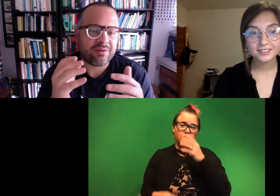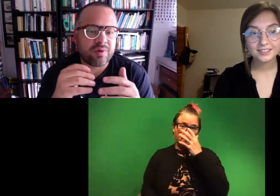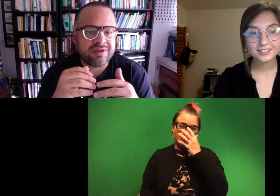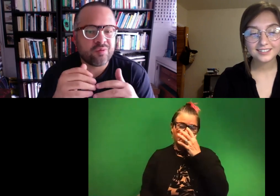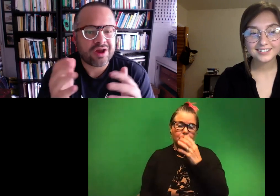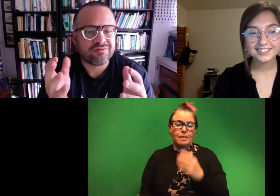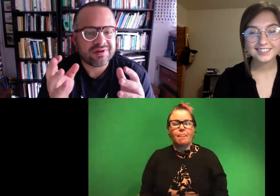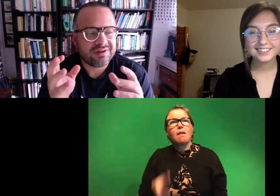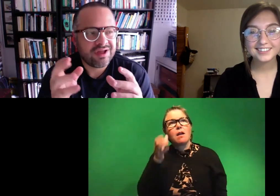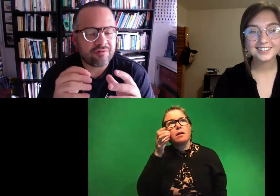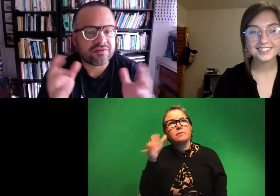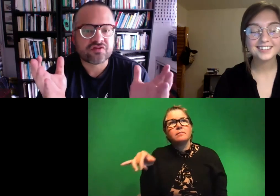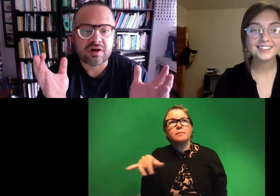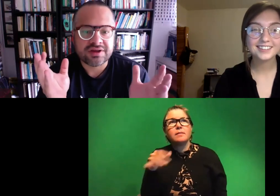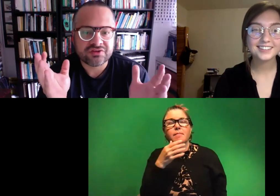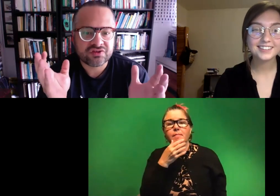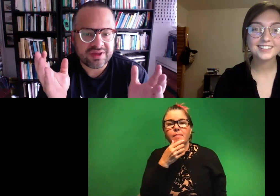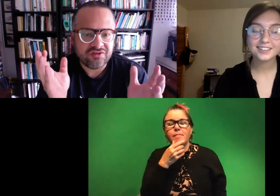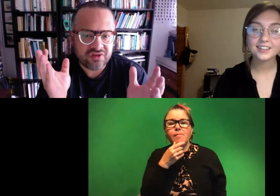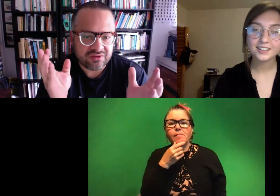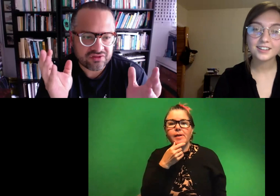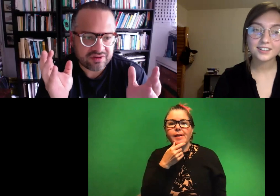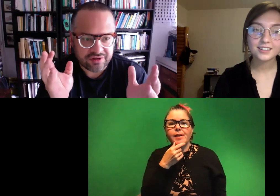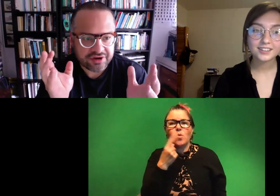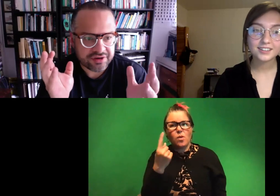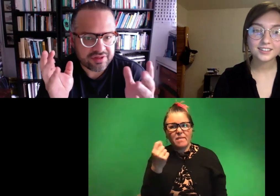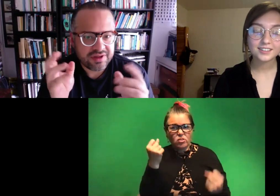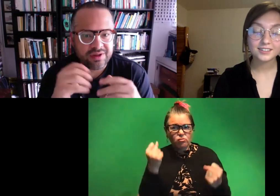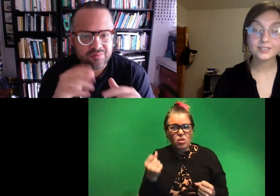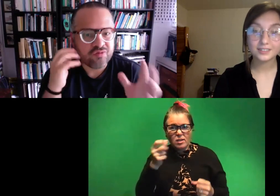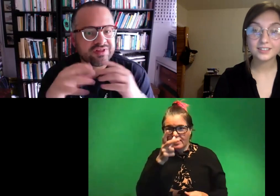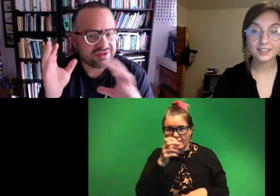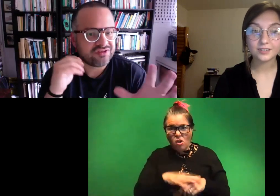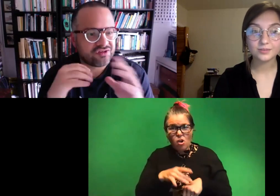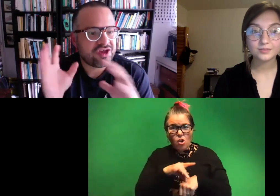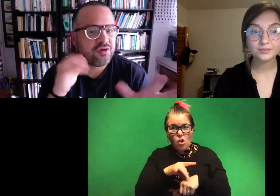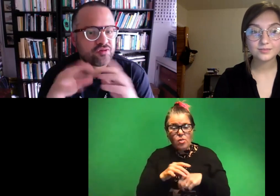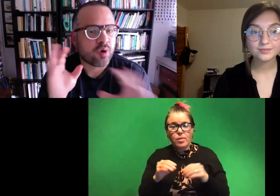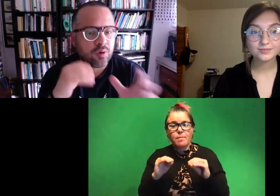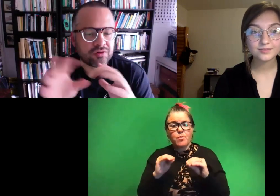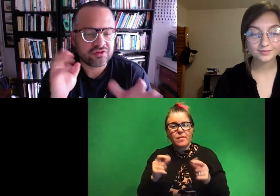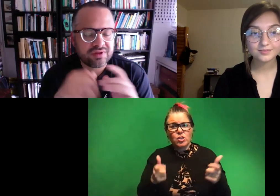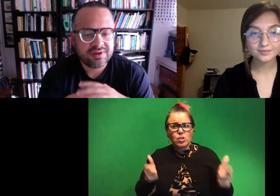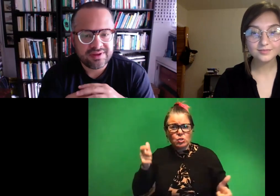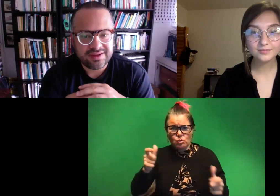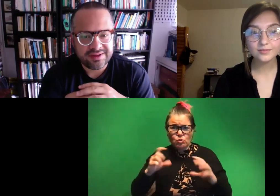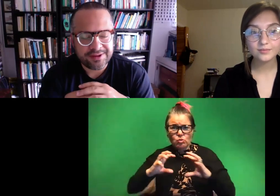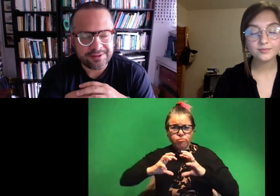say that is one of the strongest insects on earth, moving these huge balls